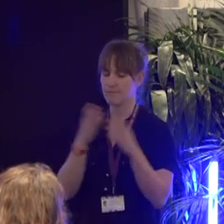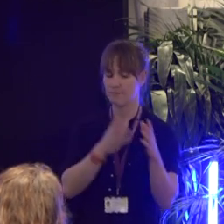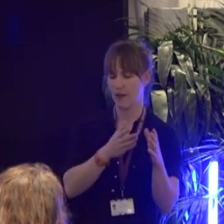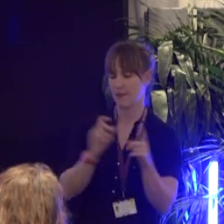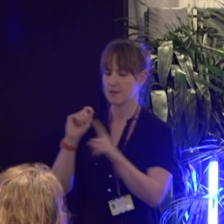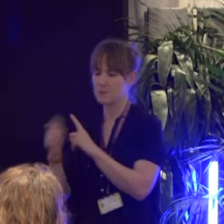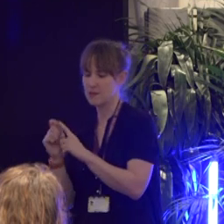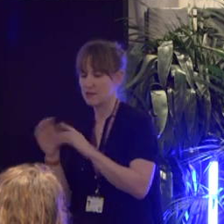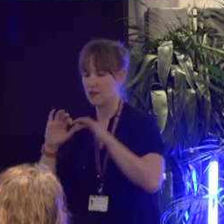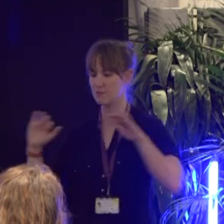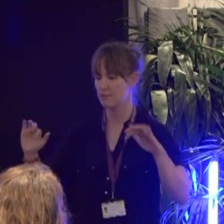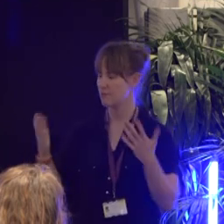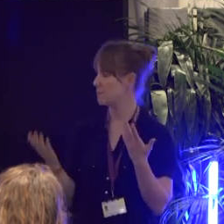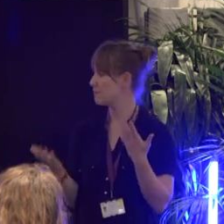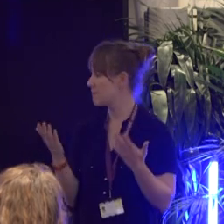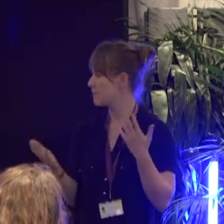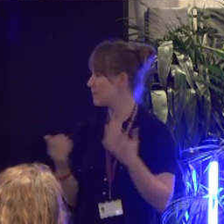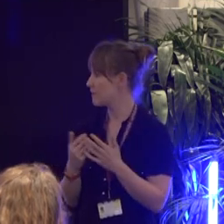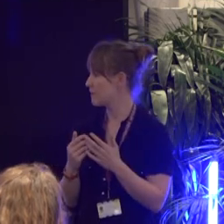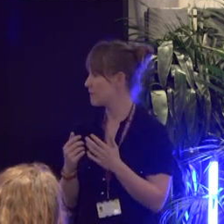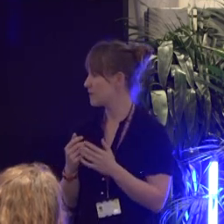and interior that,